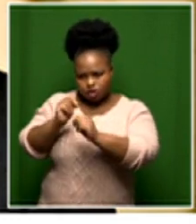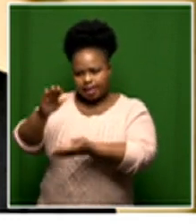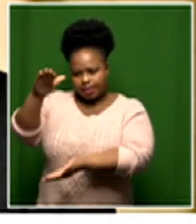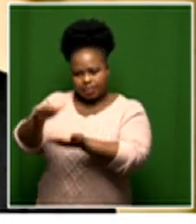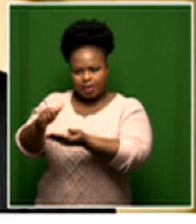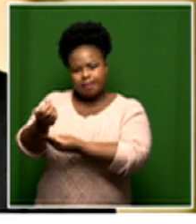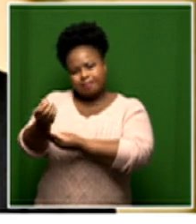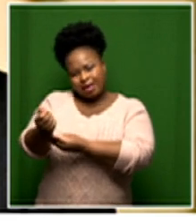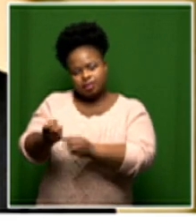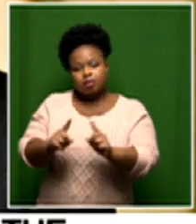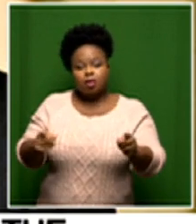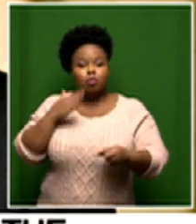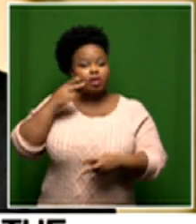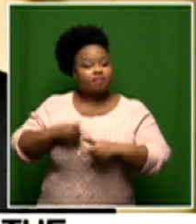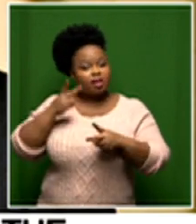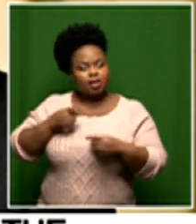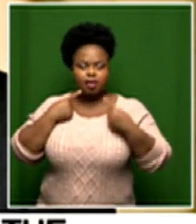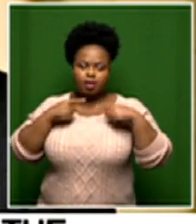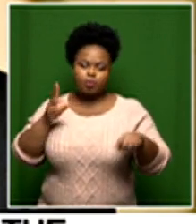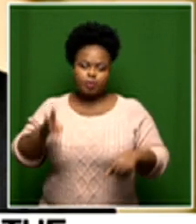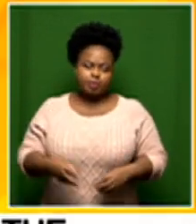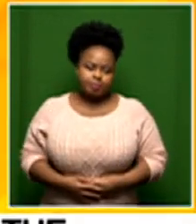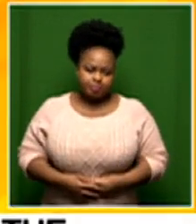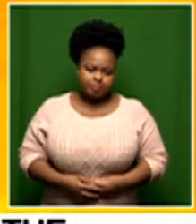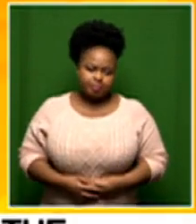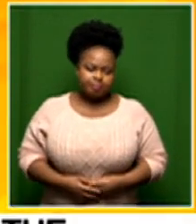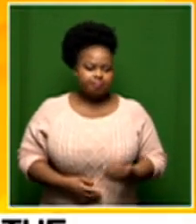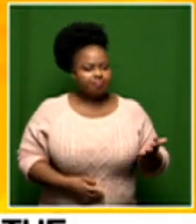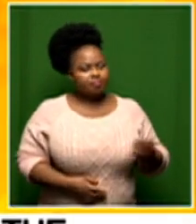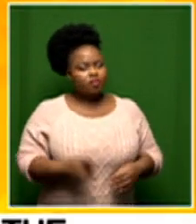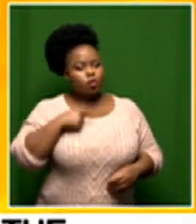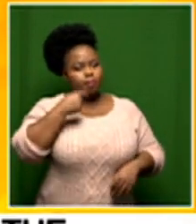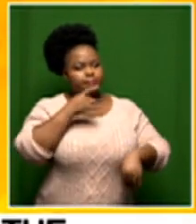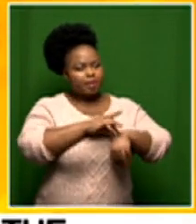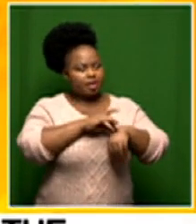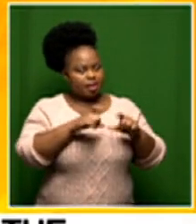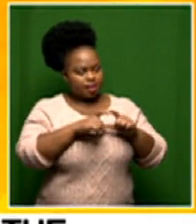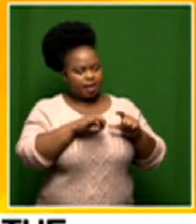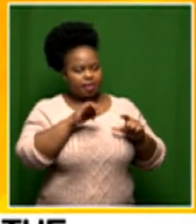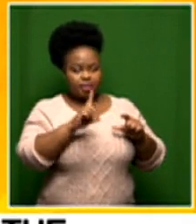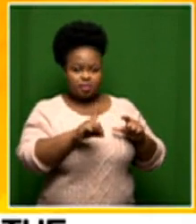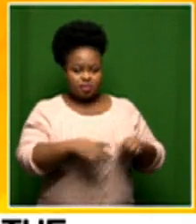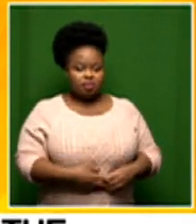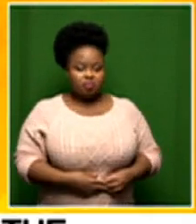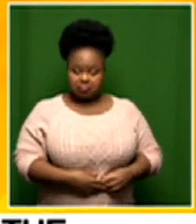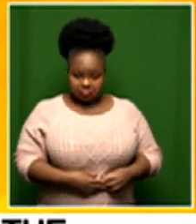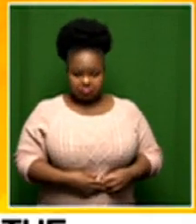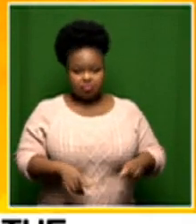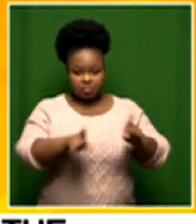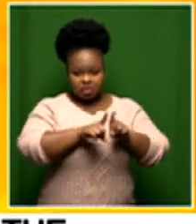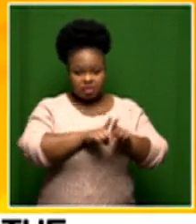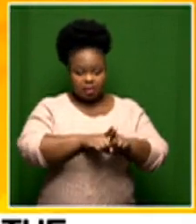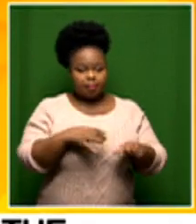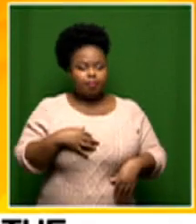can actually give you a final figure. And just finally, with regard to medical aid schemes, and they will, of course, also